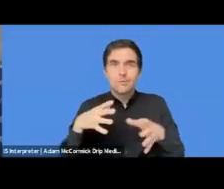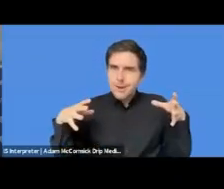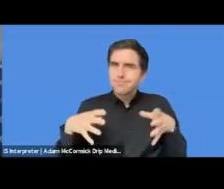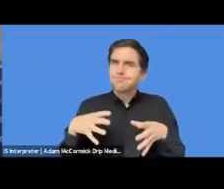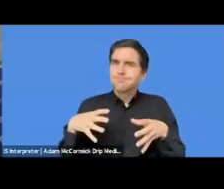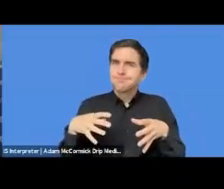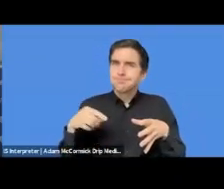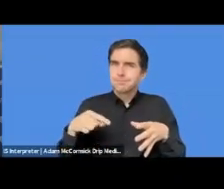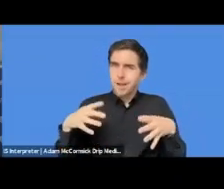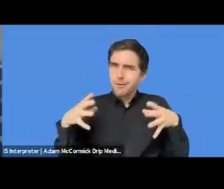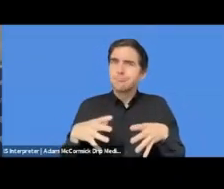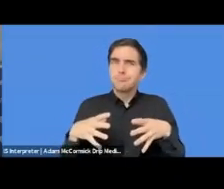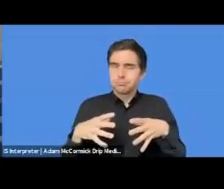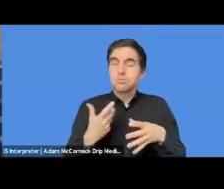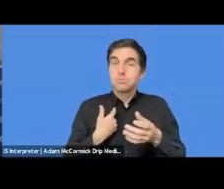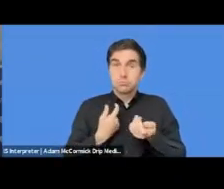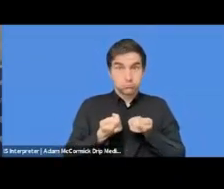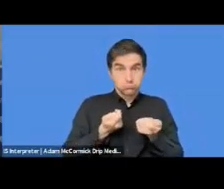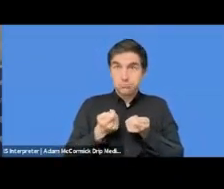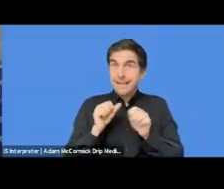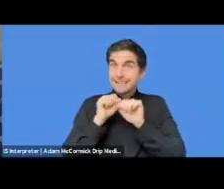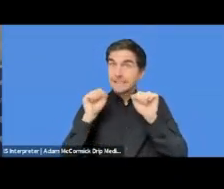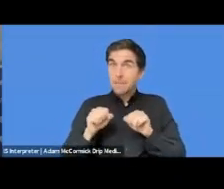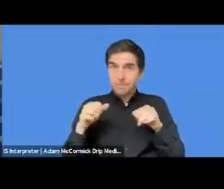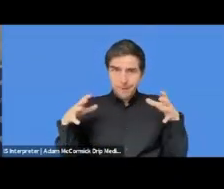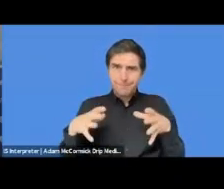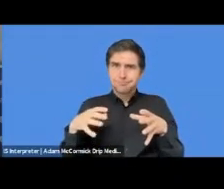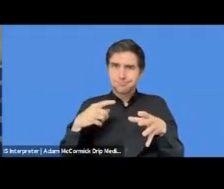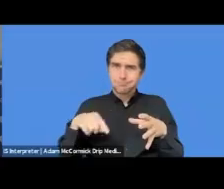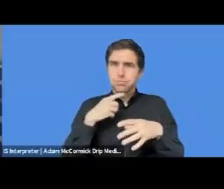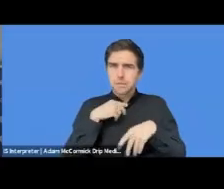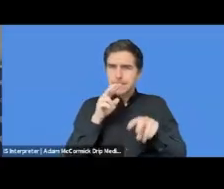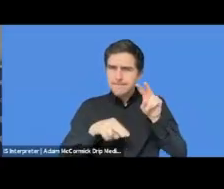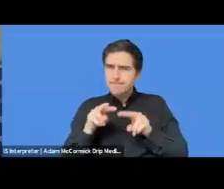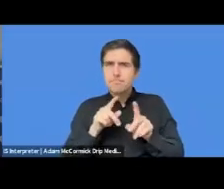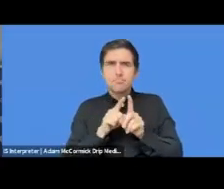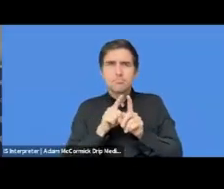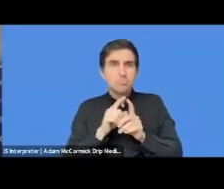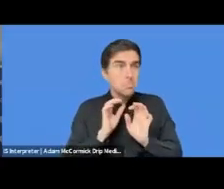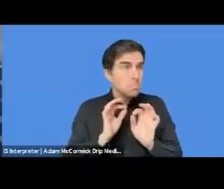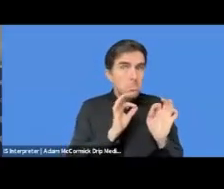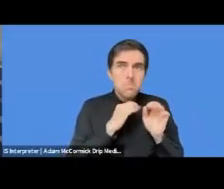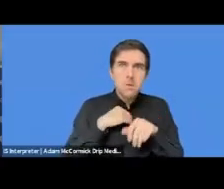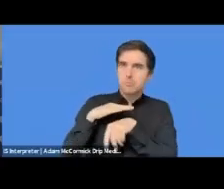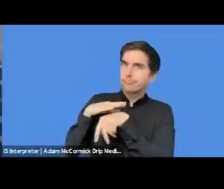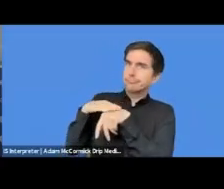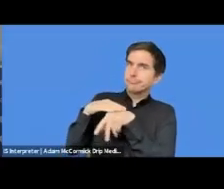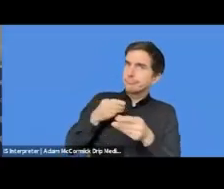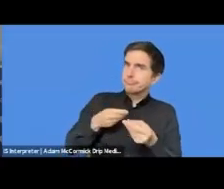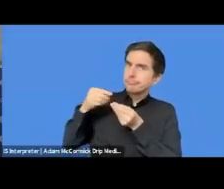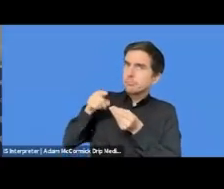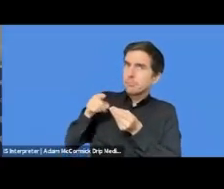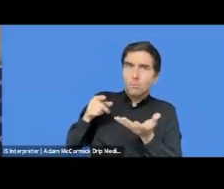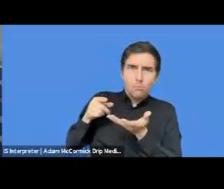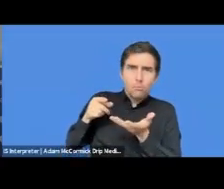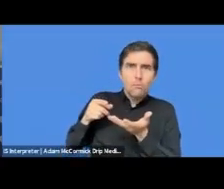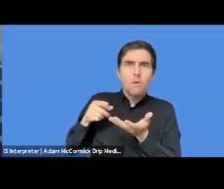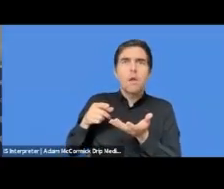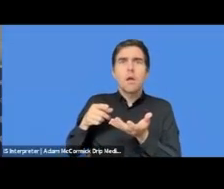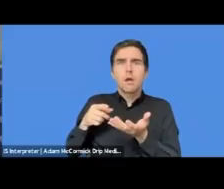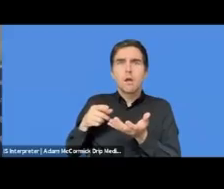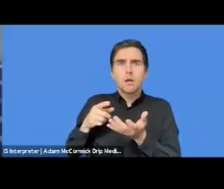implementing the social protection services together. And also coordination system, where we look at who reports to